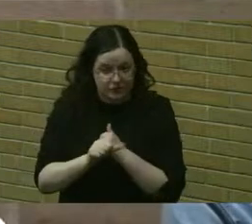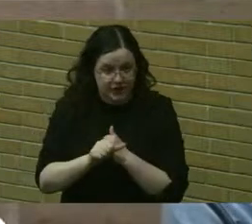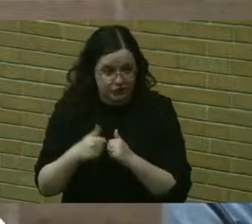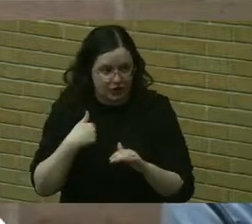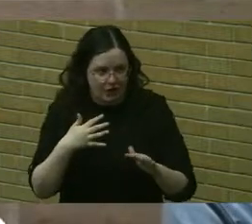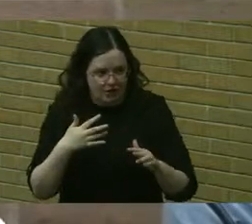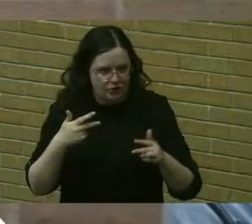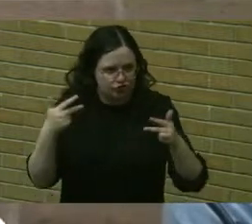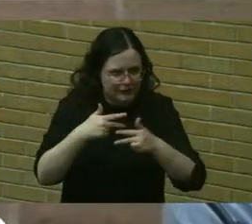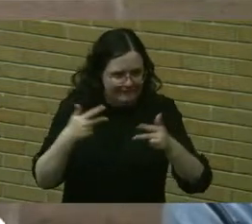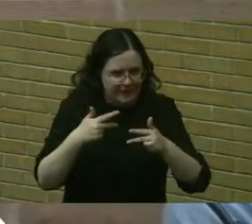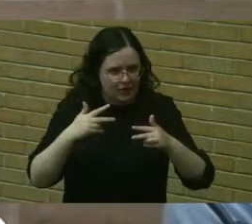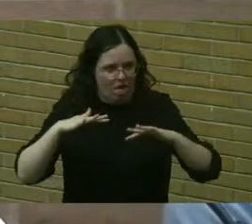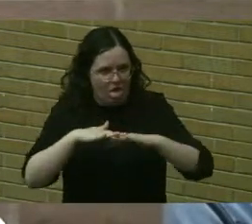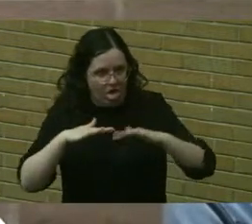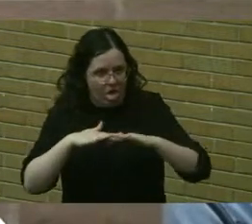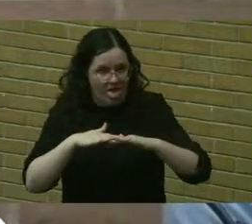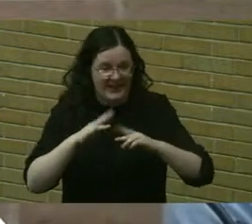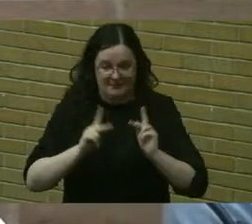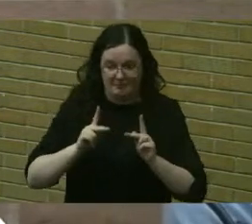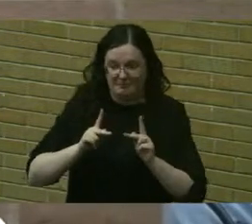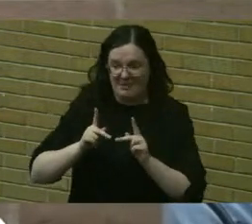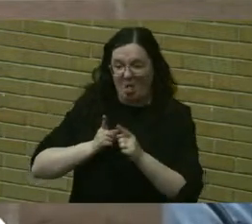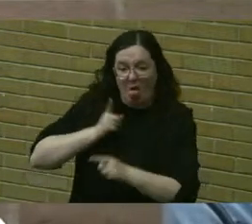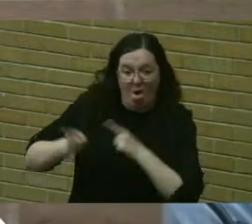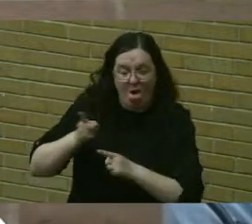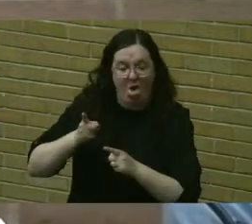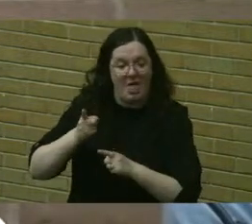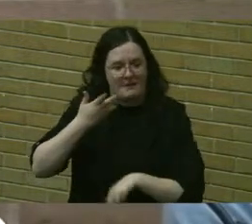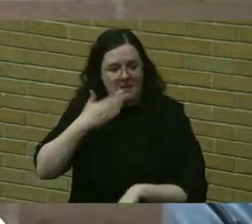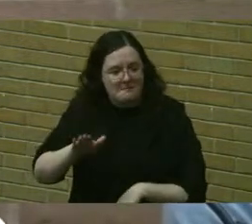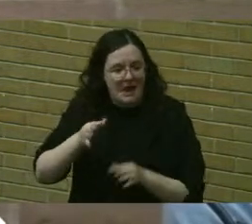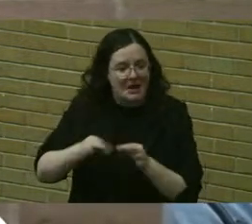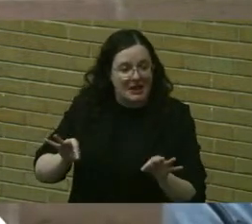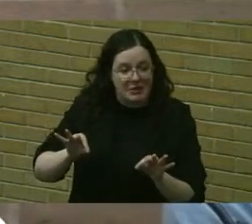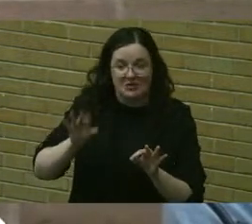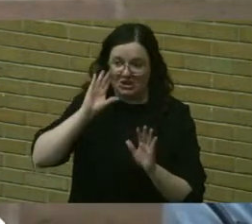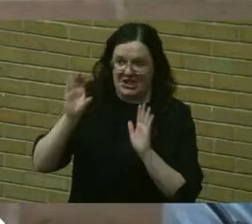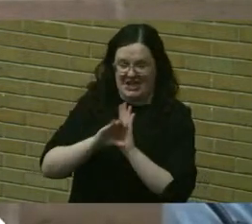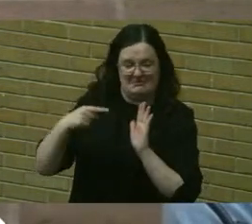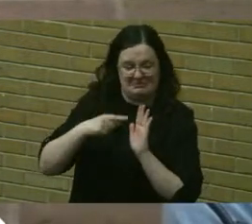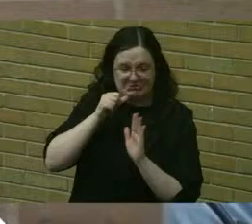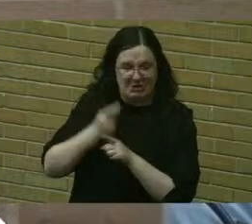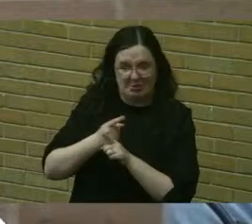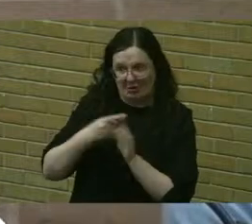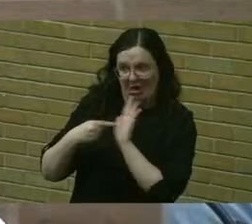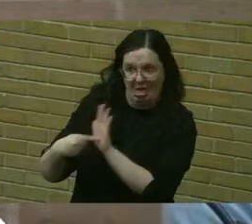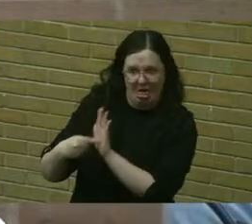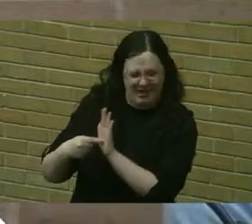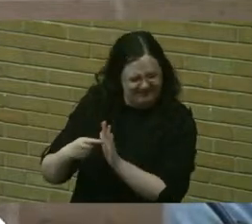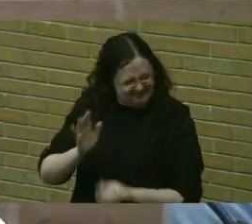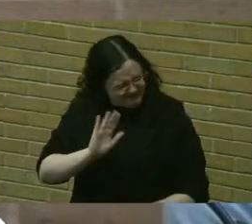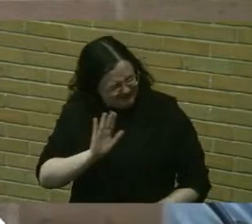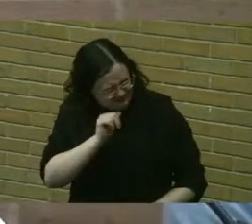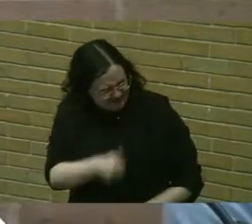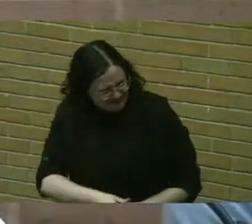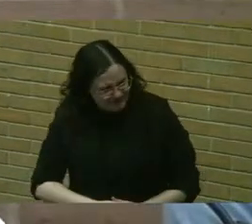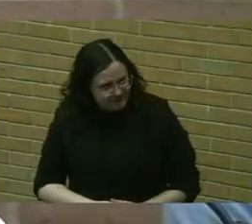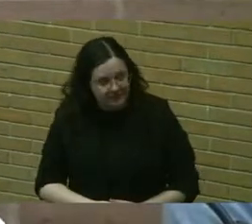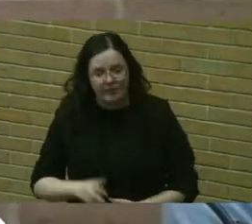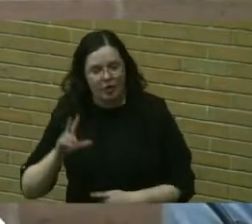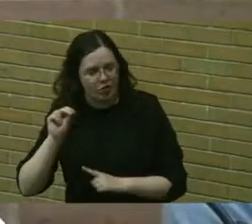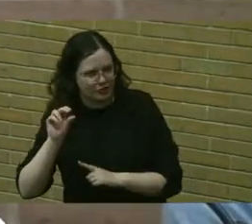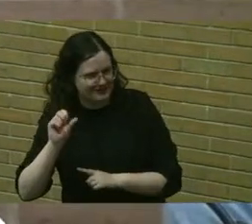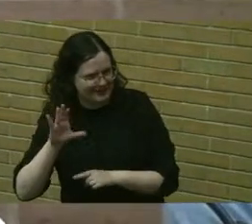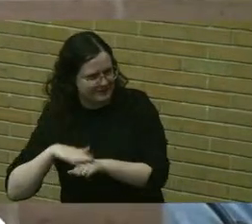traffic, harassment, coarse language, inappropriate imagery, and volatile gestures. 30 seconds. I reserved time out of my lesson plan for